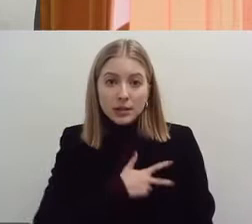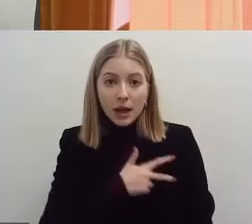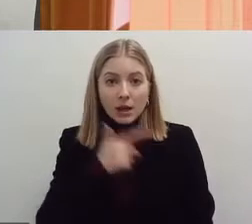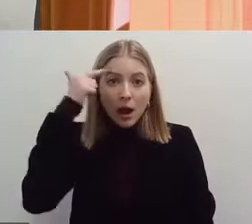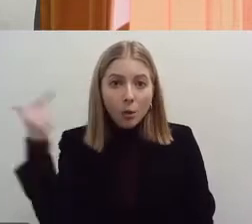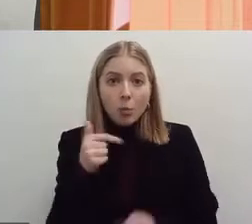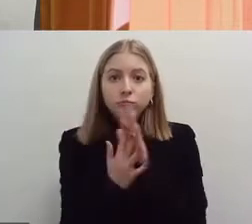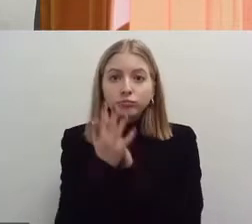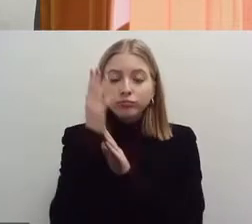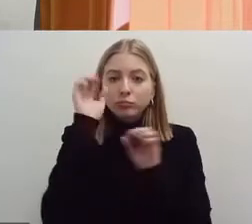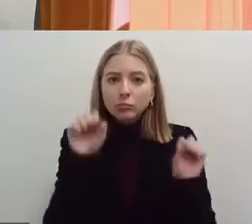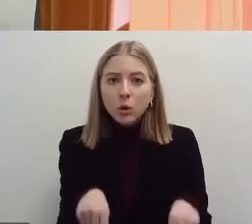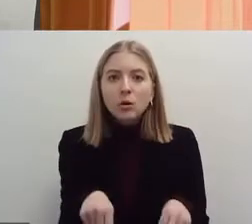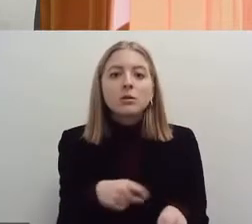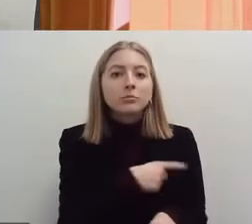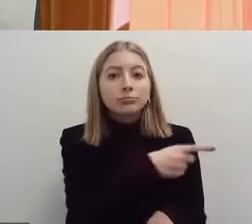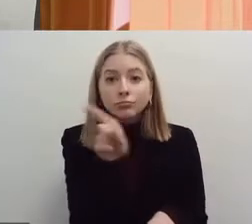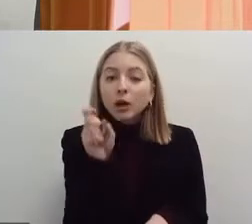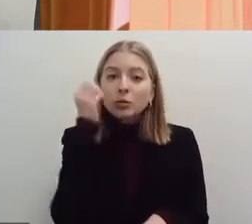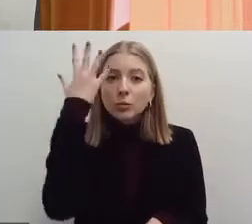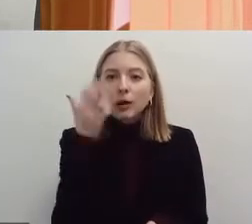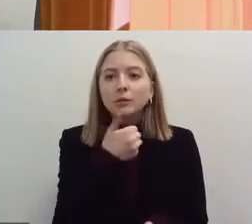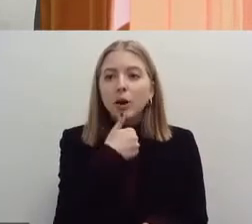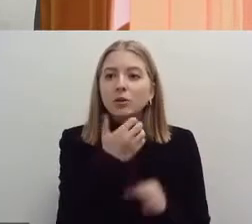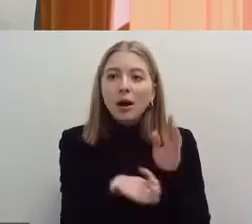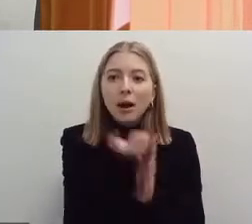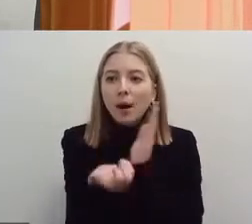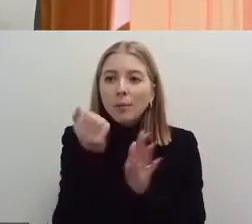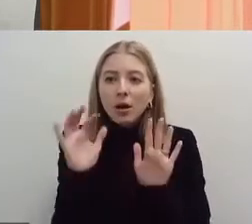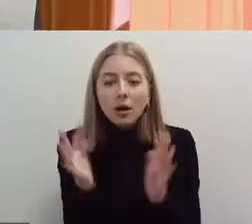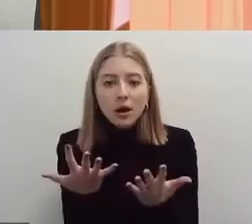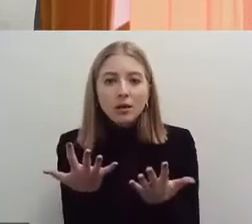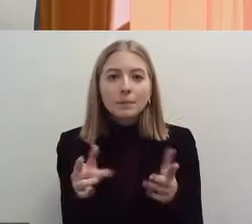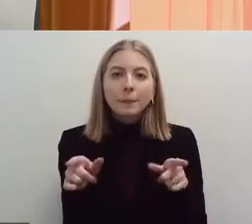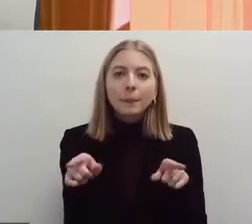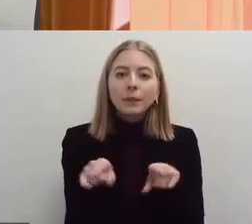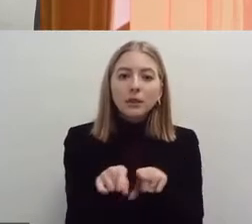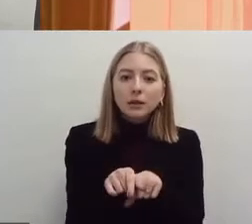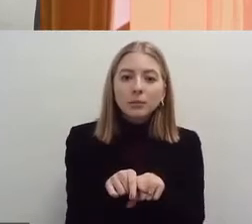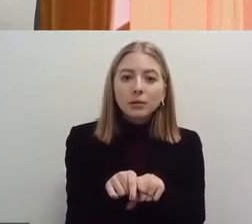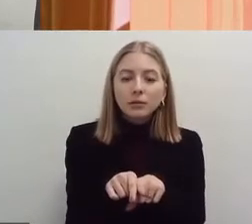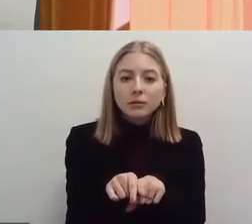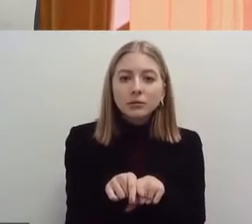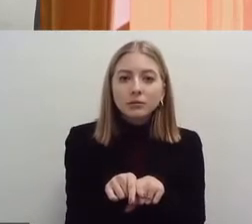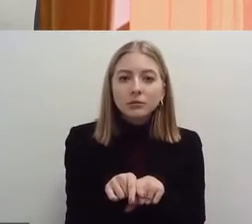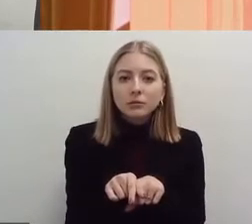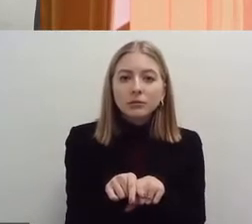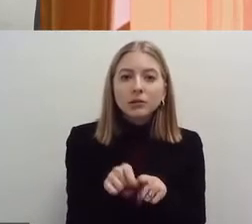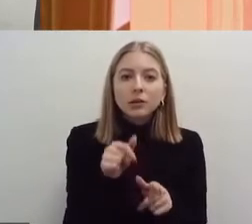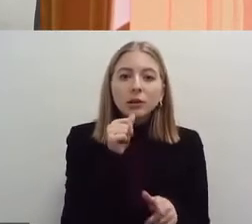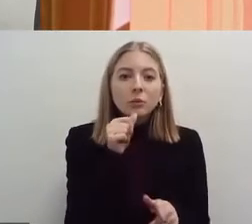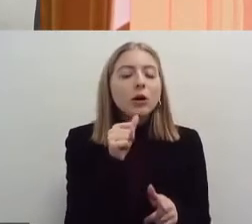from the responses, how other people react to them. So I think the most important place is